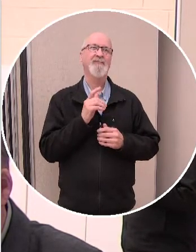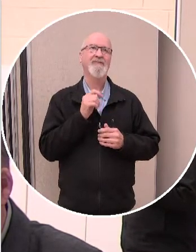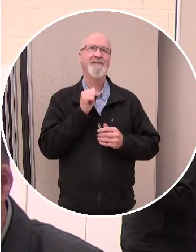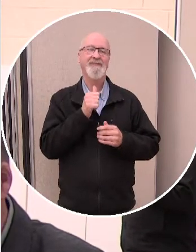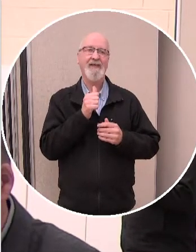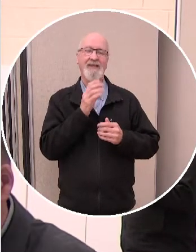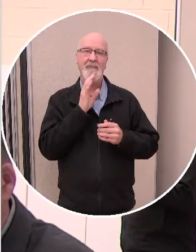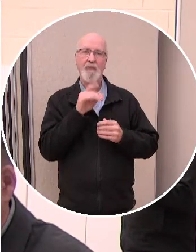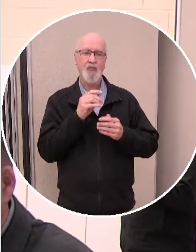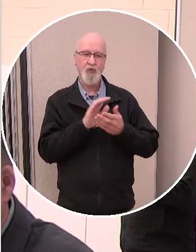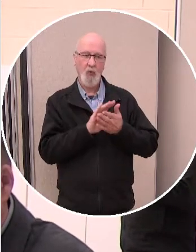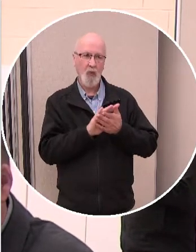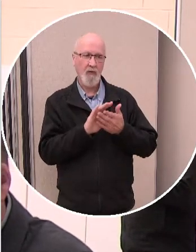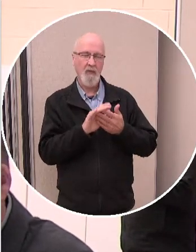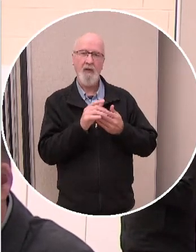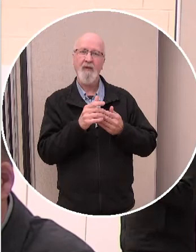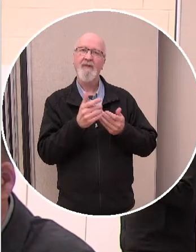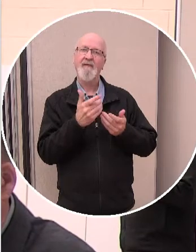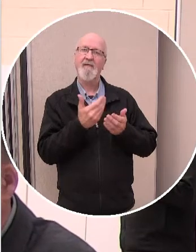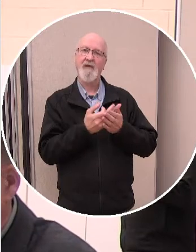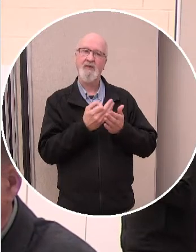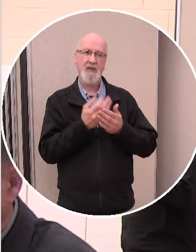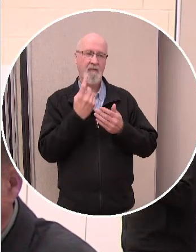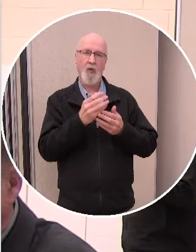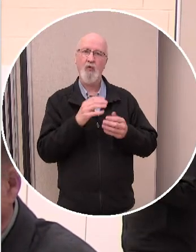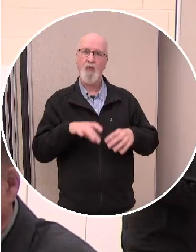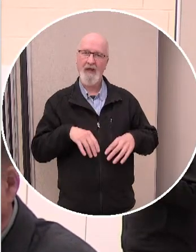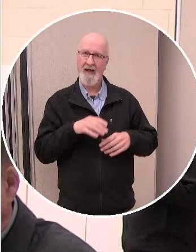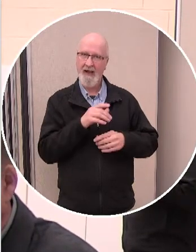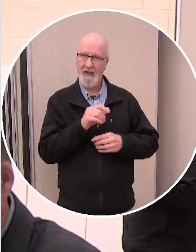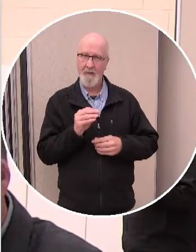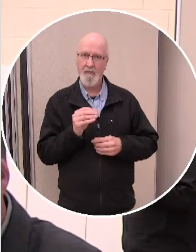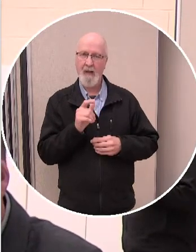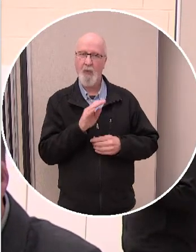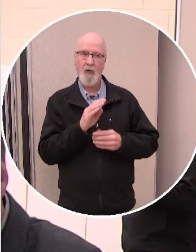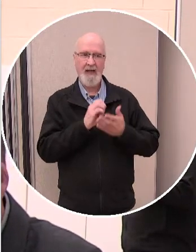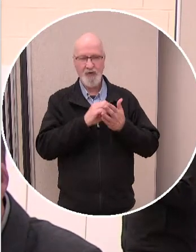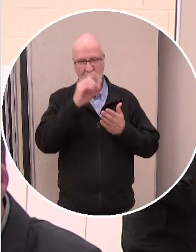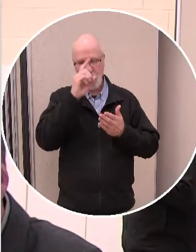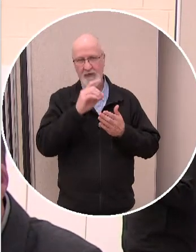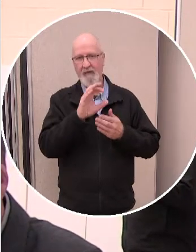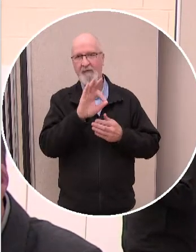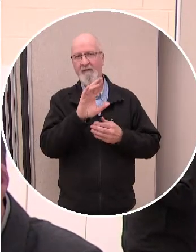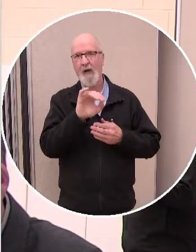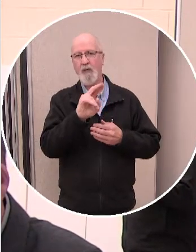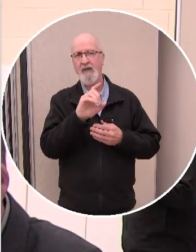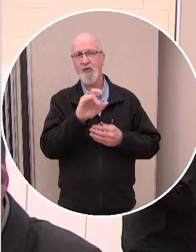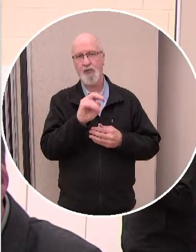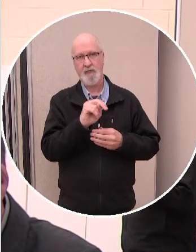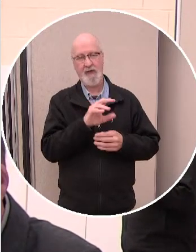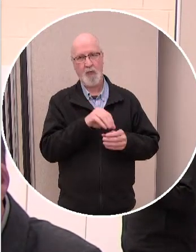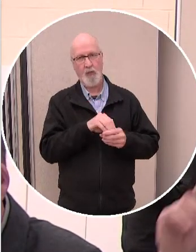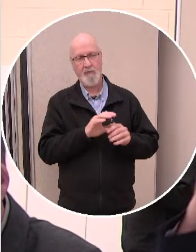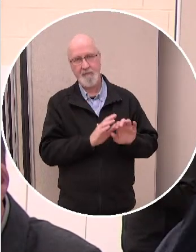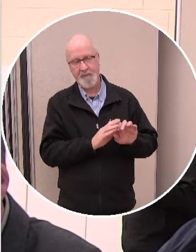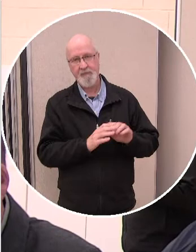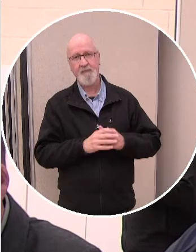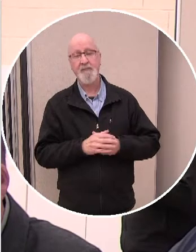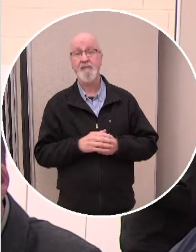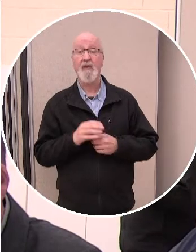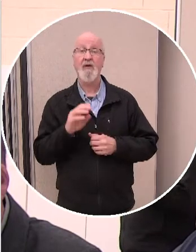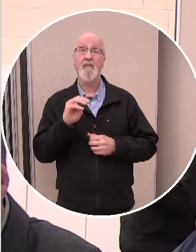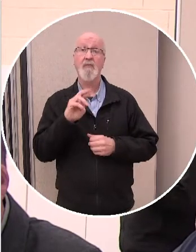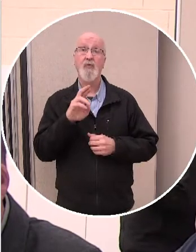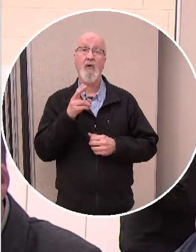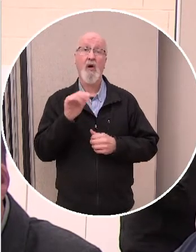controlled funds or the operations of the Newfoundland and Labrador Education Foundation. Mr. Hall highlighted the